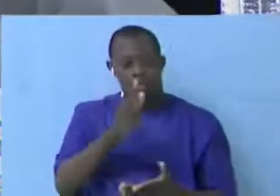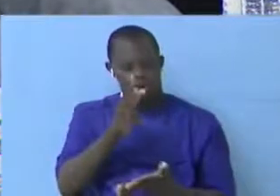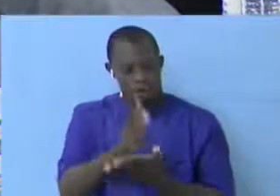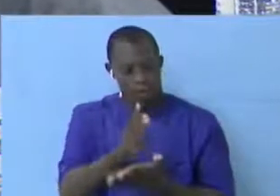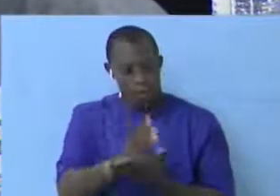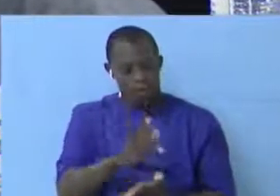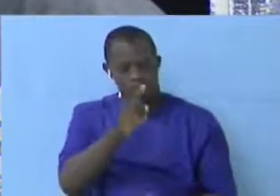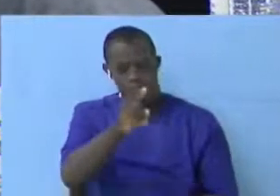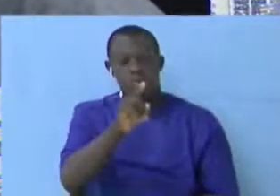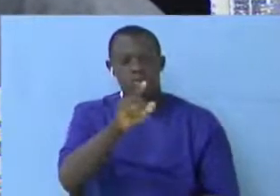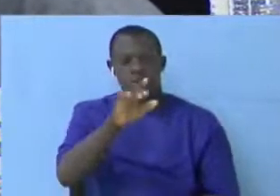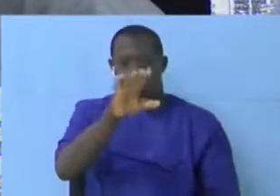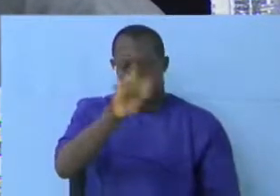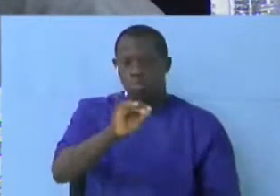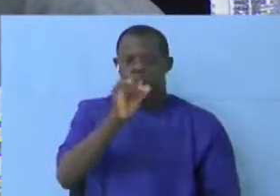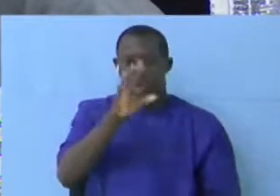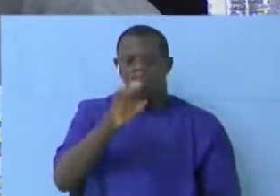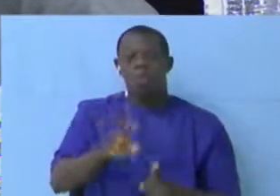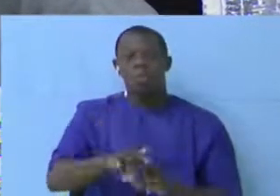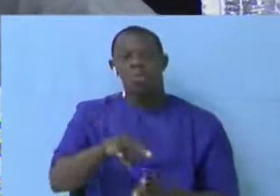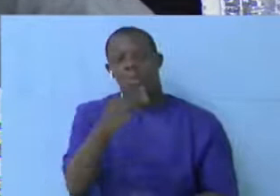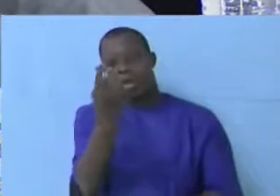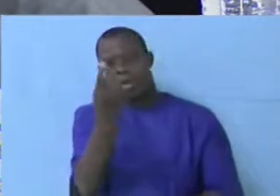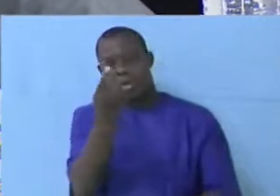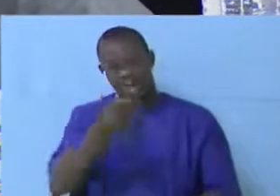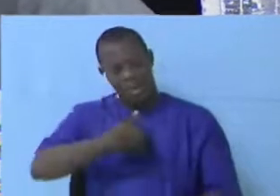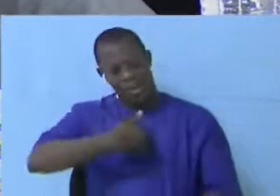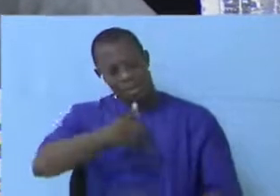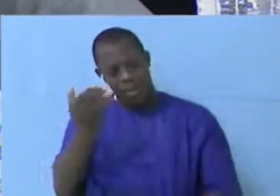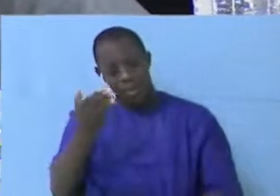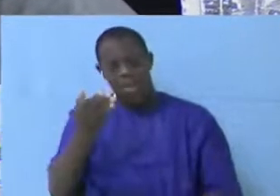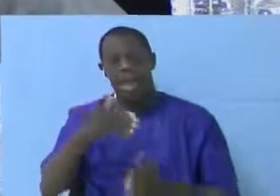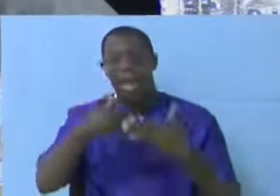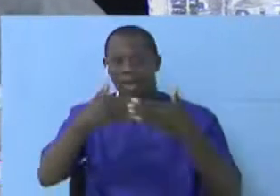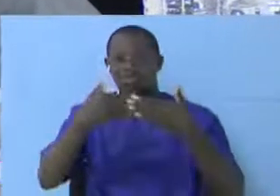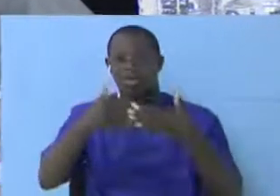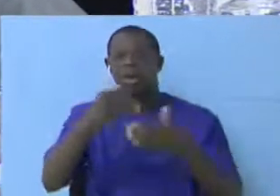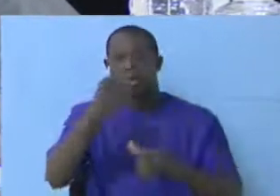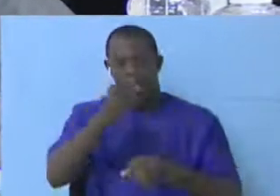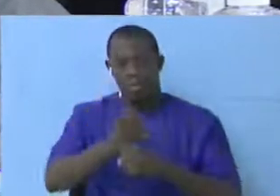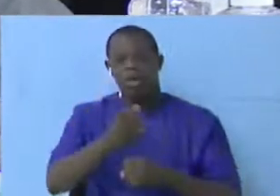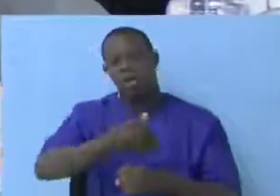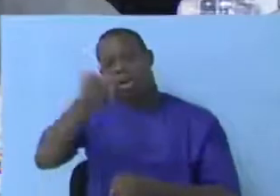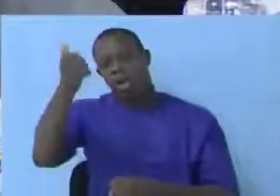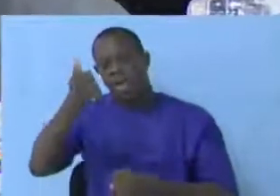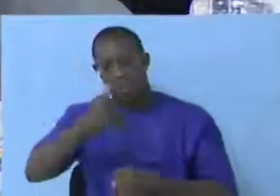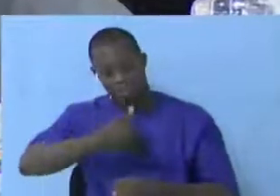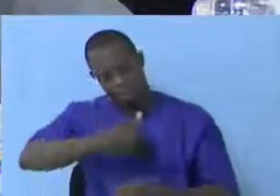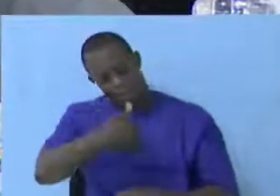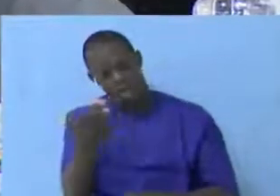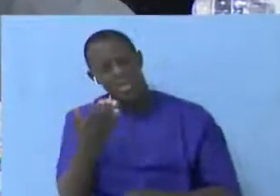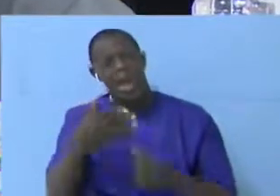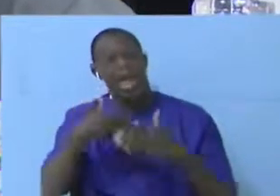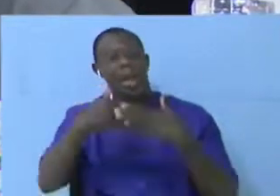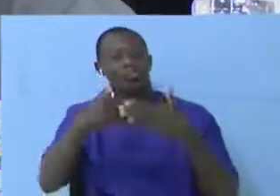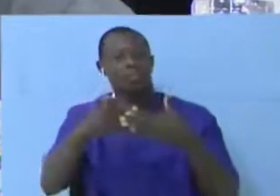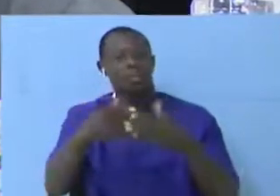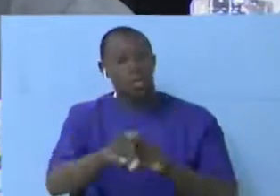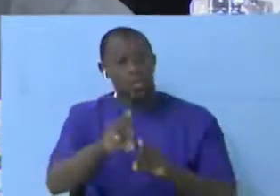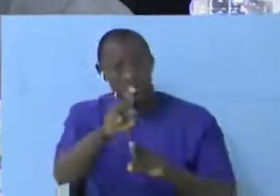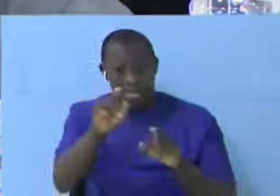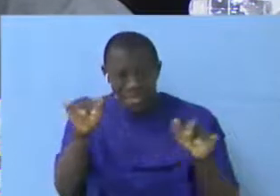that one barbaric action calls for another barbaric reaction? Do you maintain